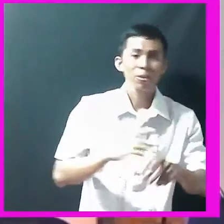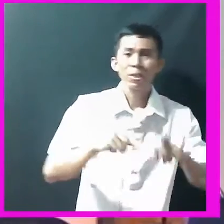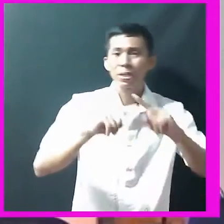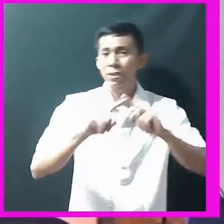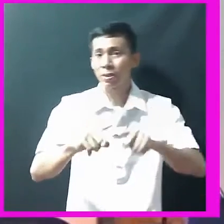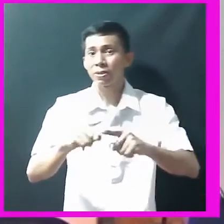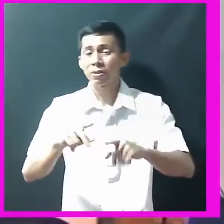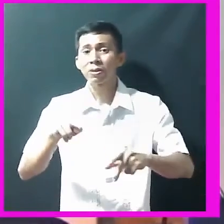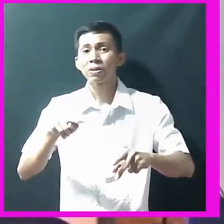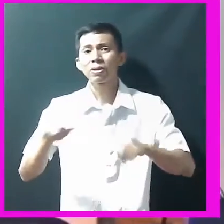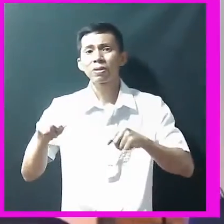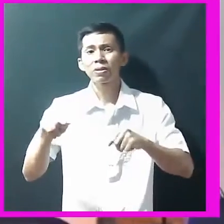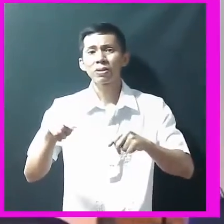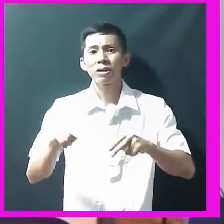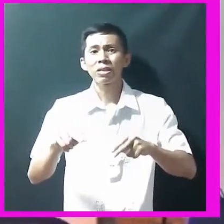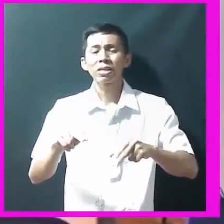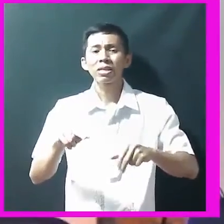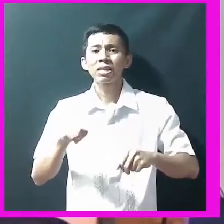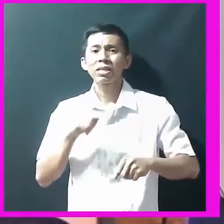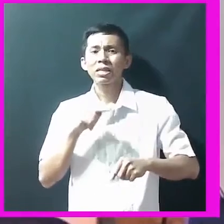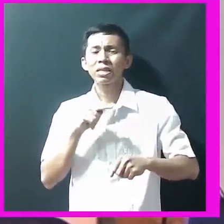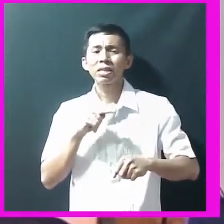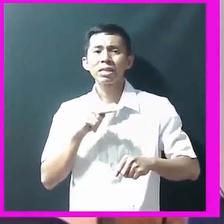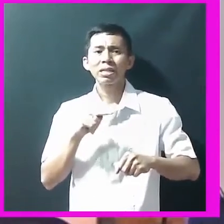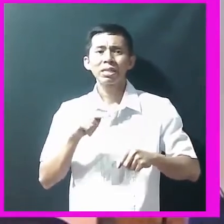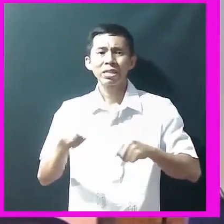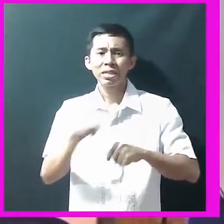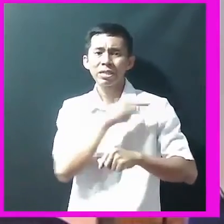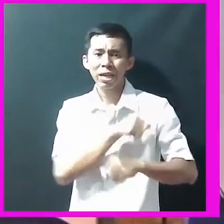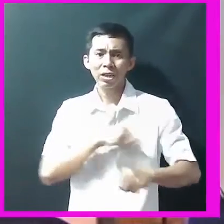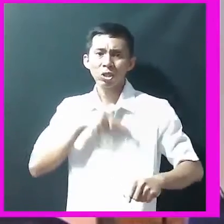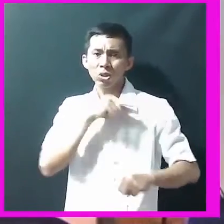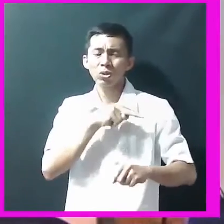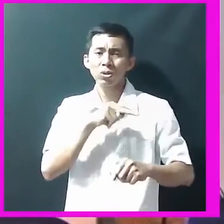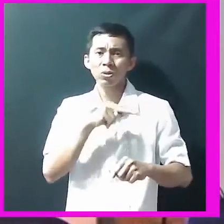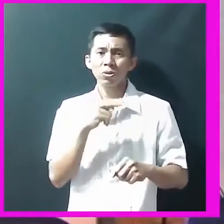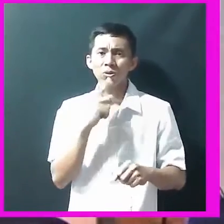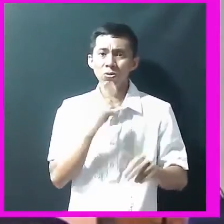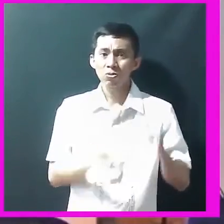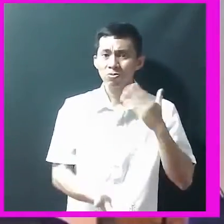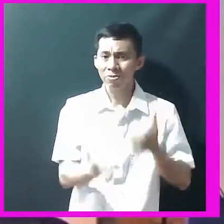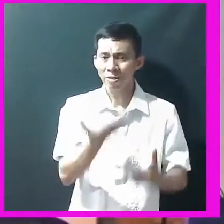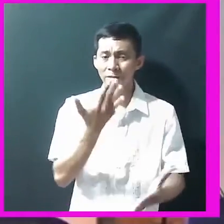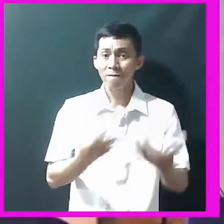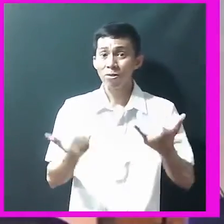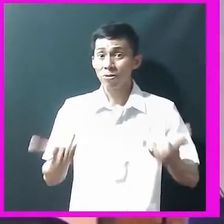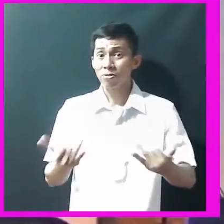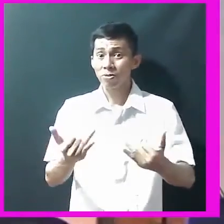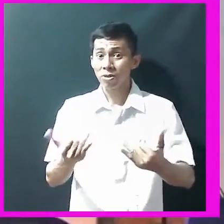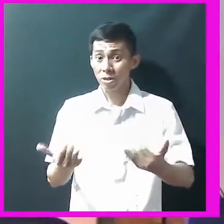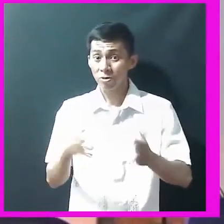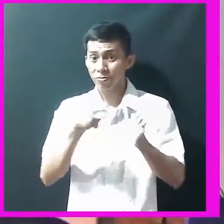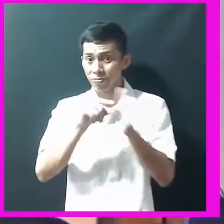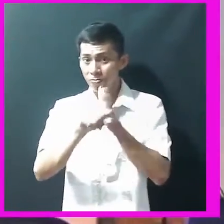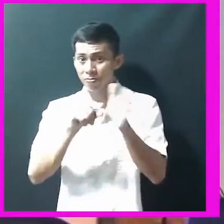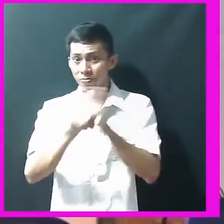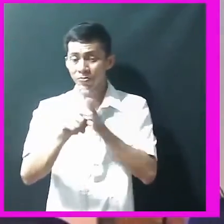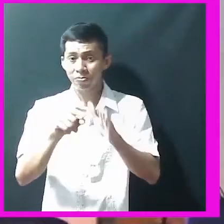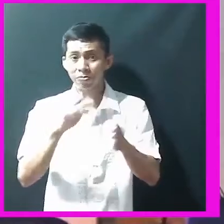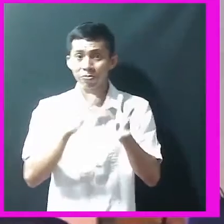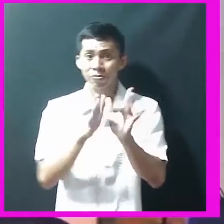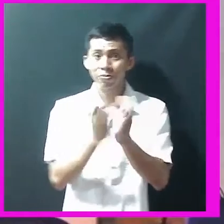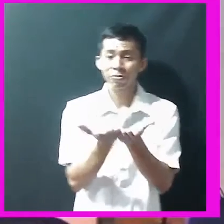a natural born liars to tell the truth. Here in this passage of